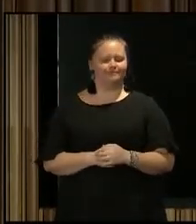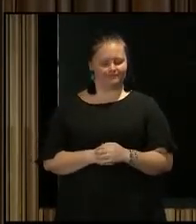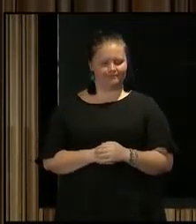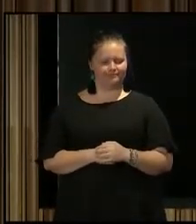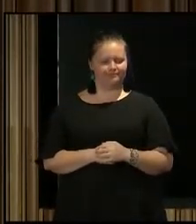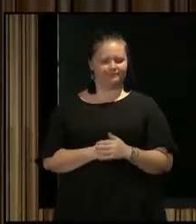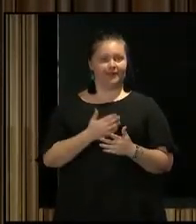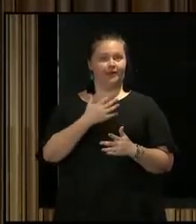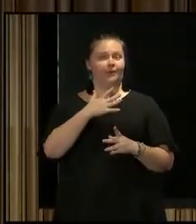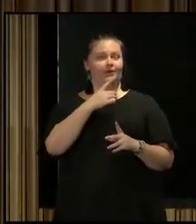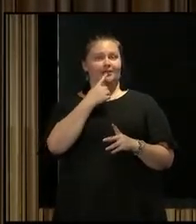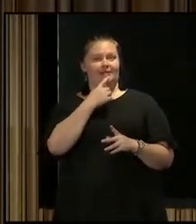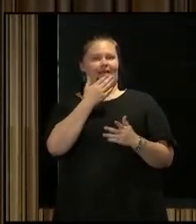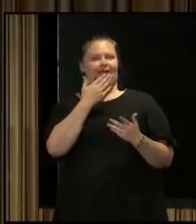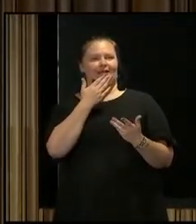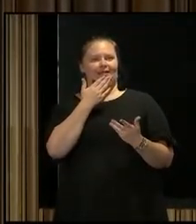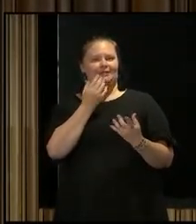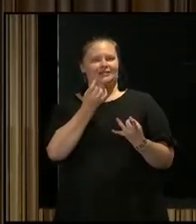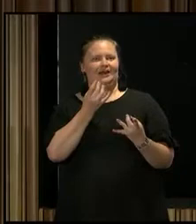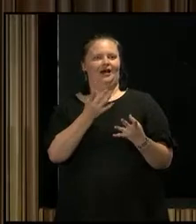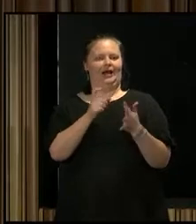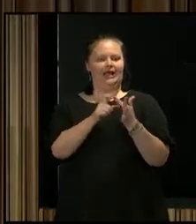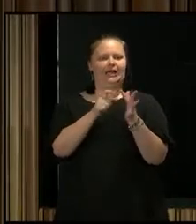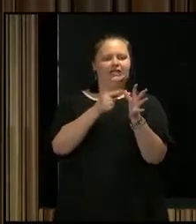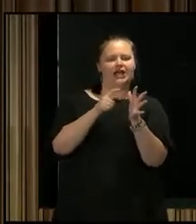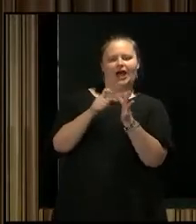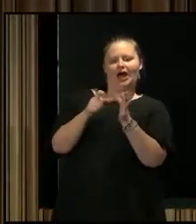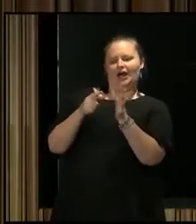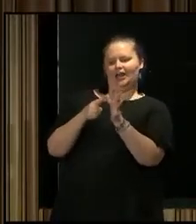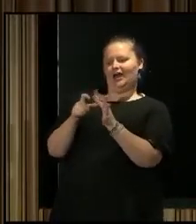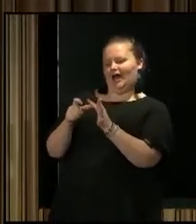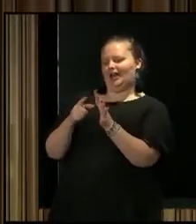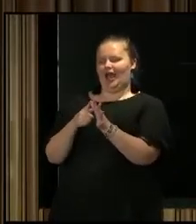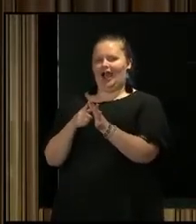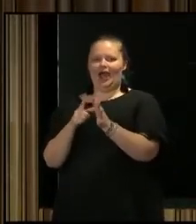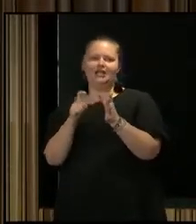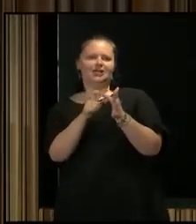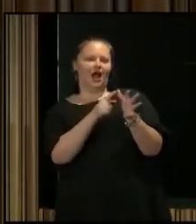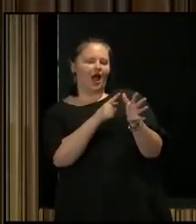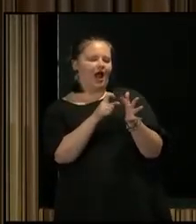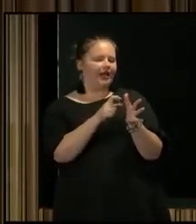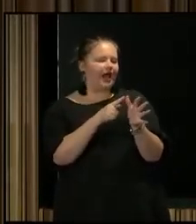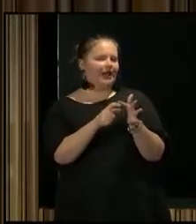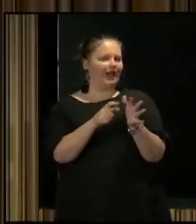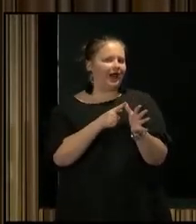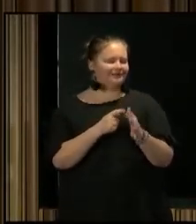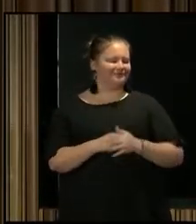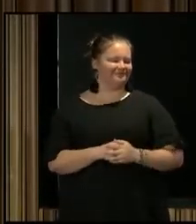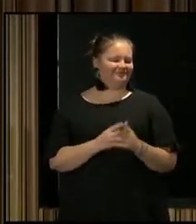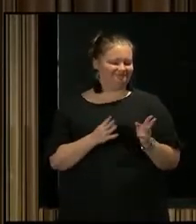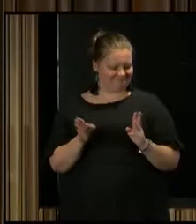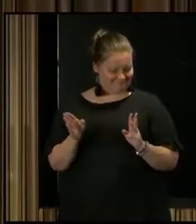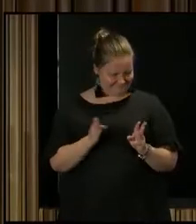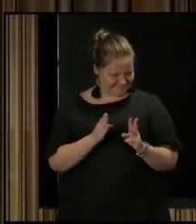And I'd like to start those thanks with da da da boom da da da boom da da da da